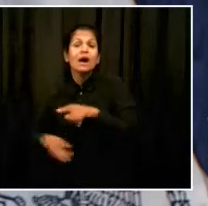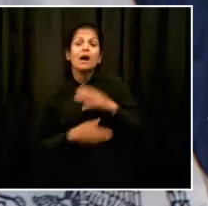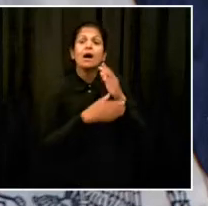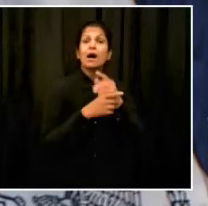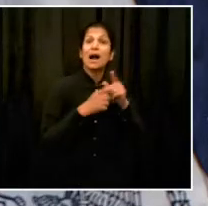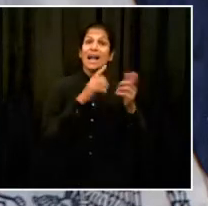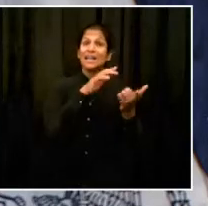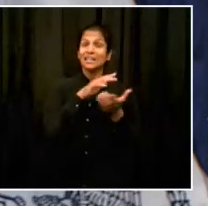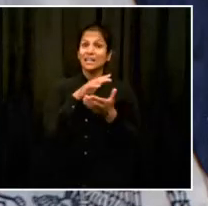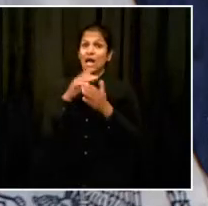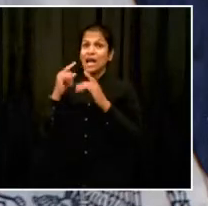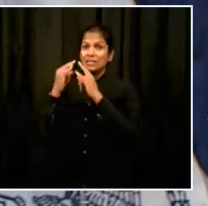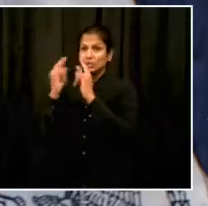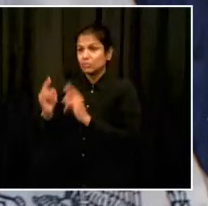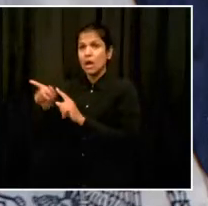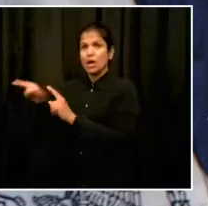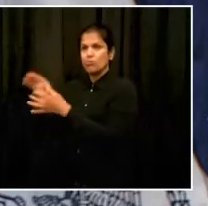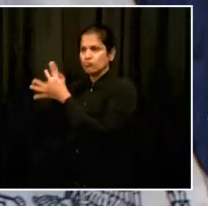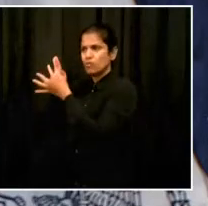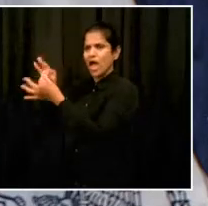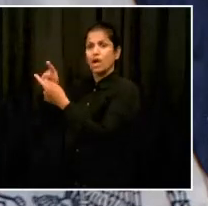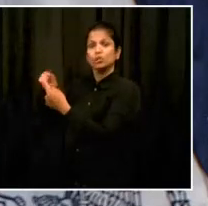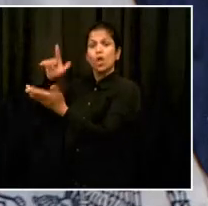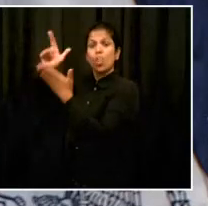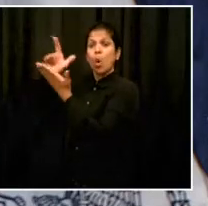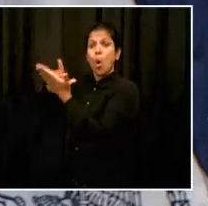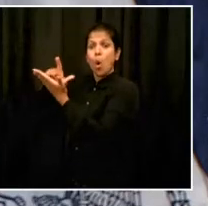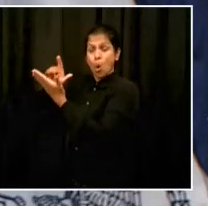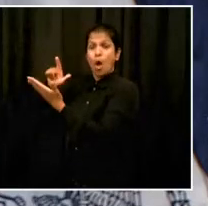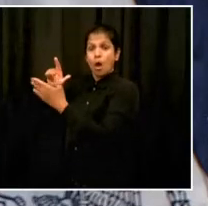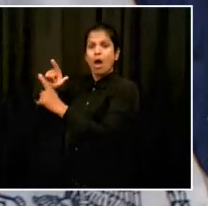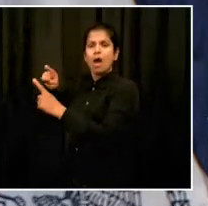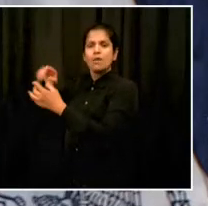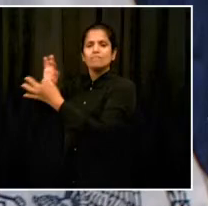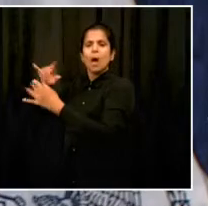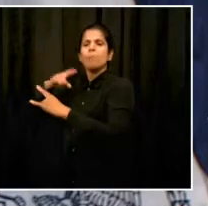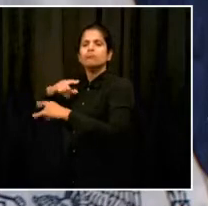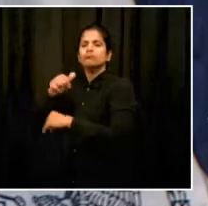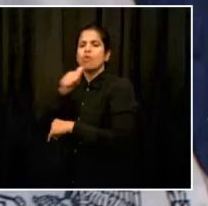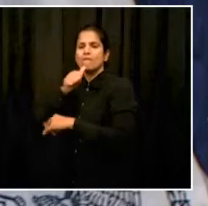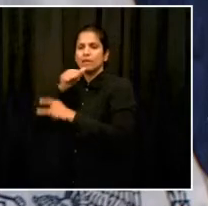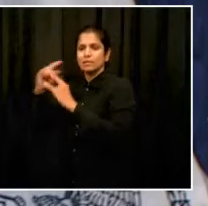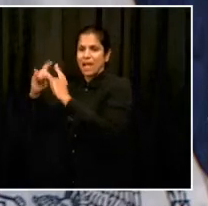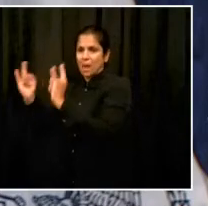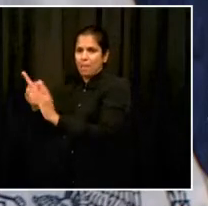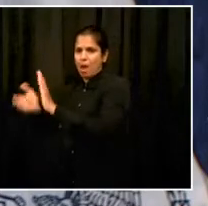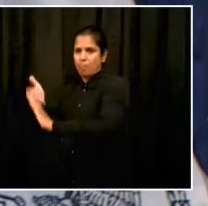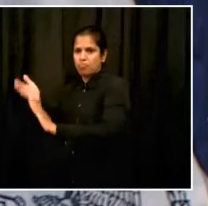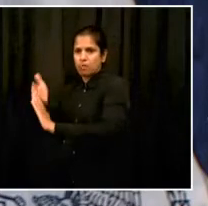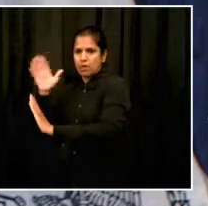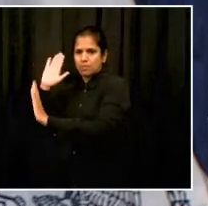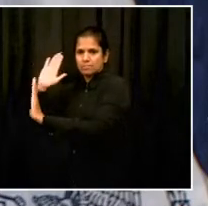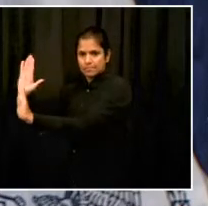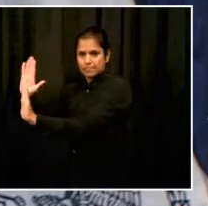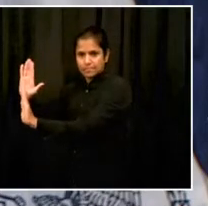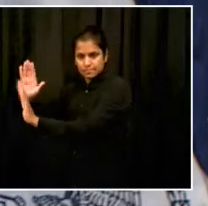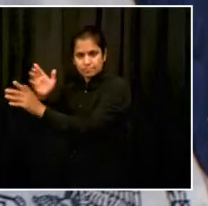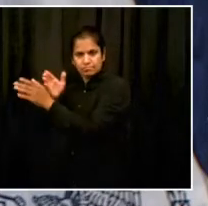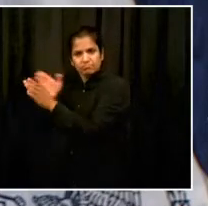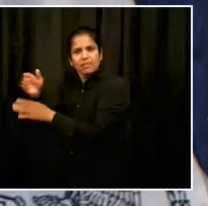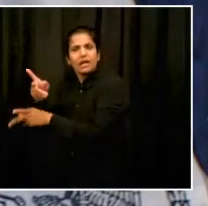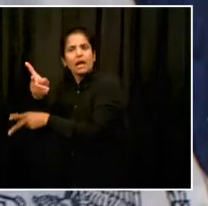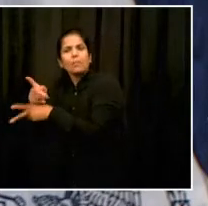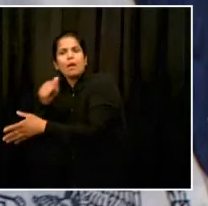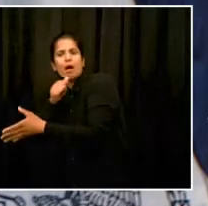concerns. But I think it's a real fair question. Let us come back to you on that one, both about the structure we're taking with